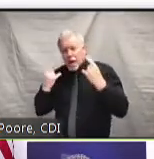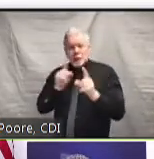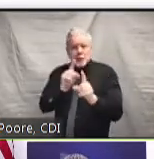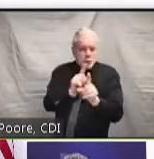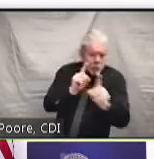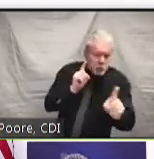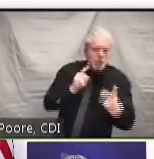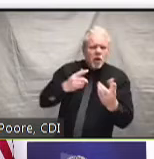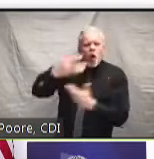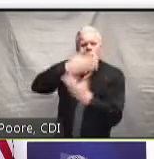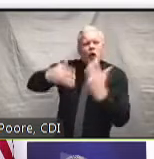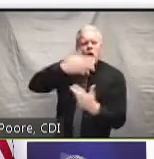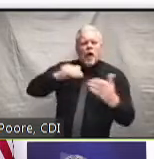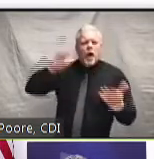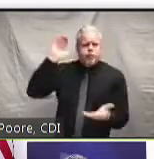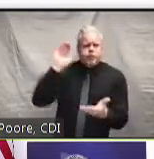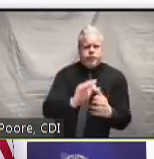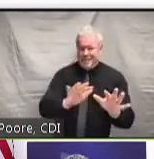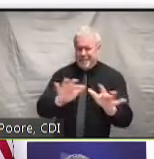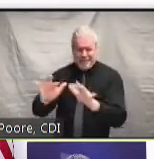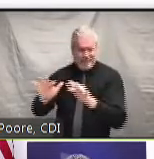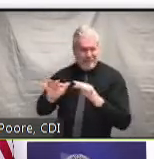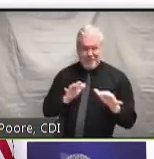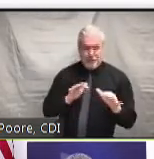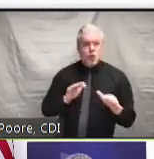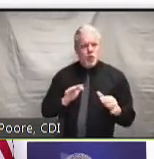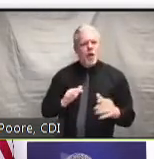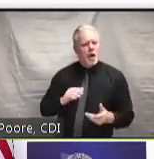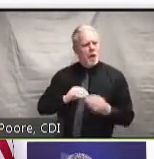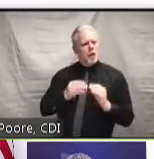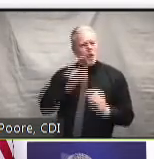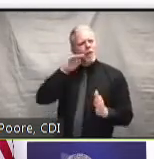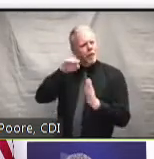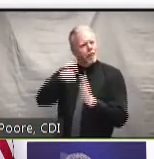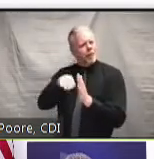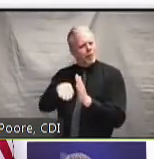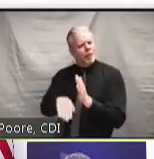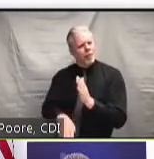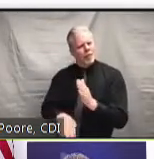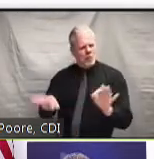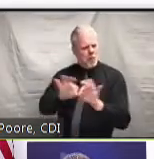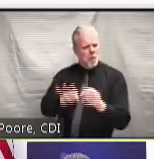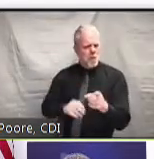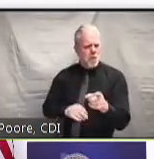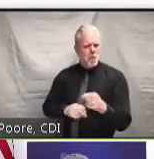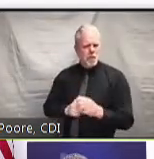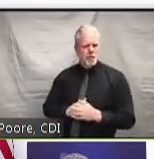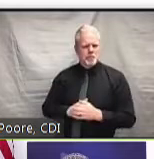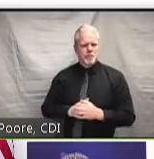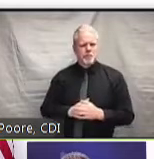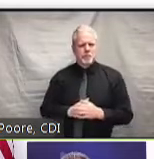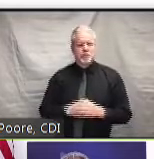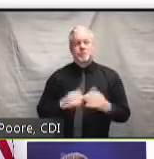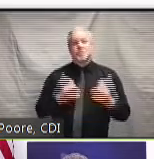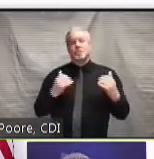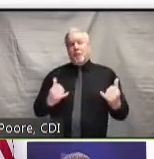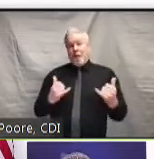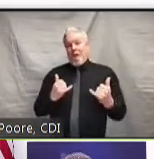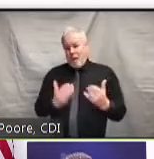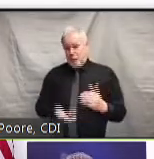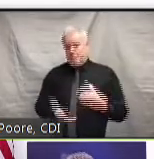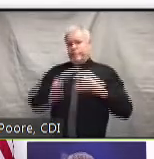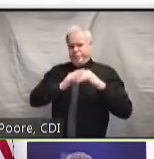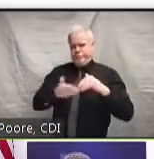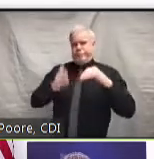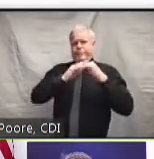just need to keep it up. And as we continue to vaccinate more people every week and get us to that point where we can continue on